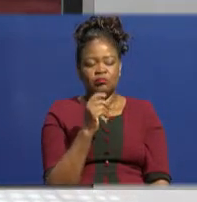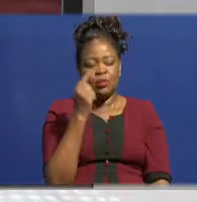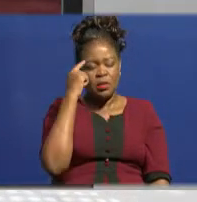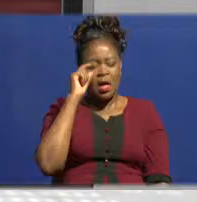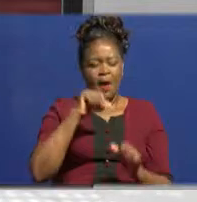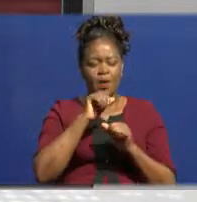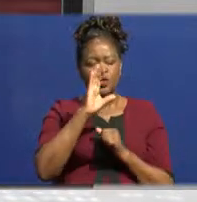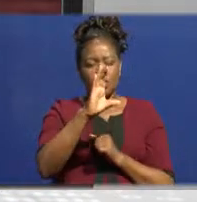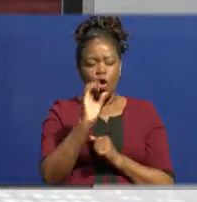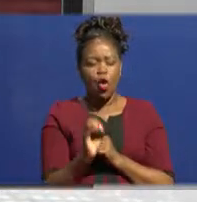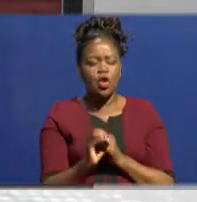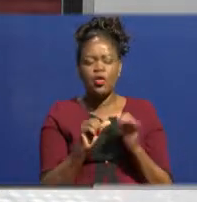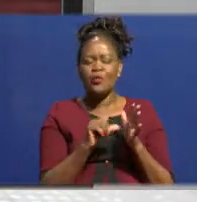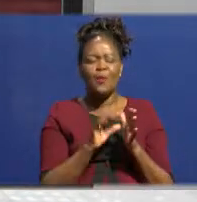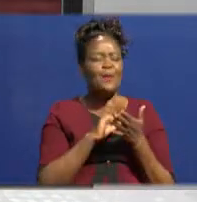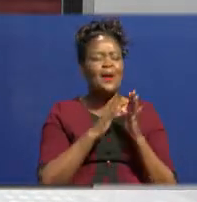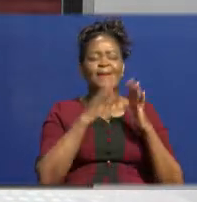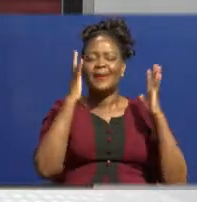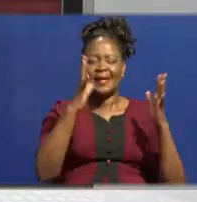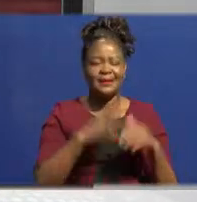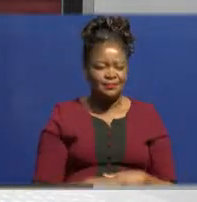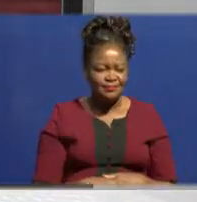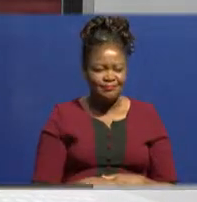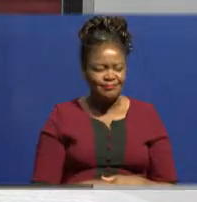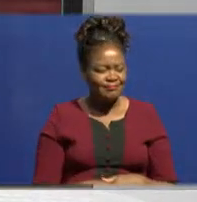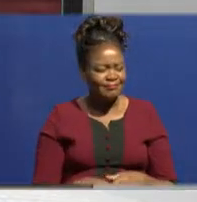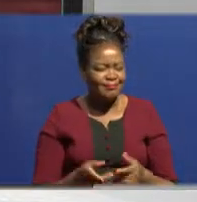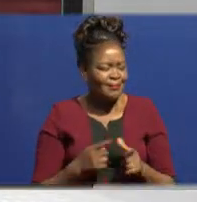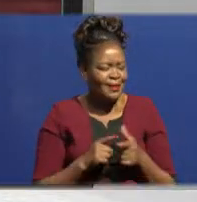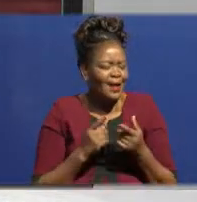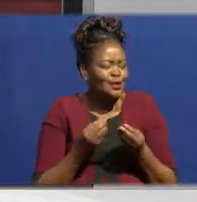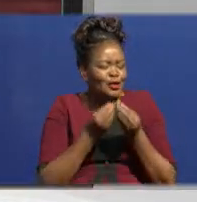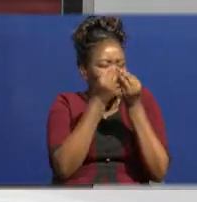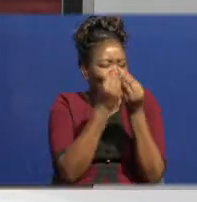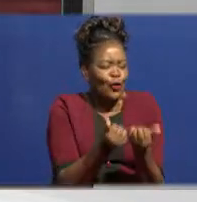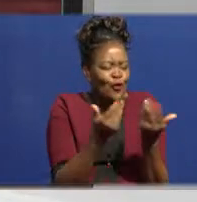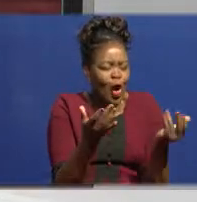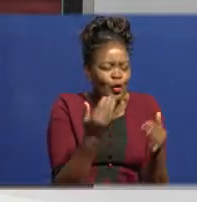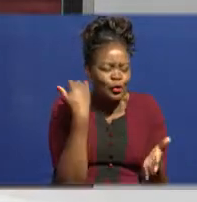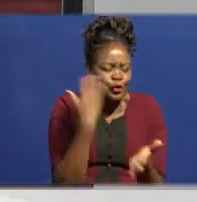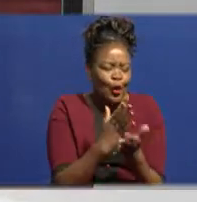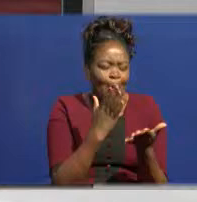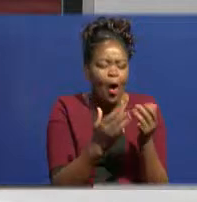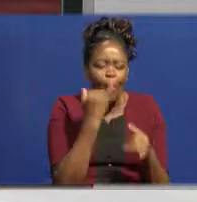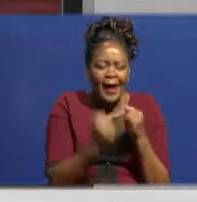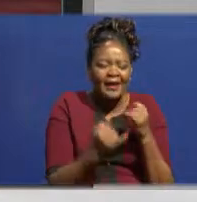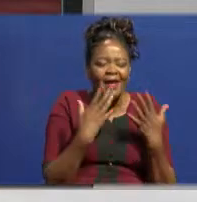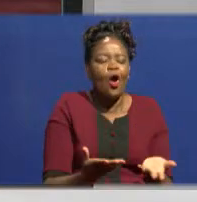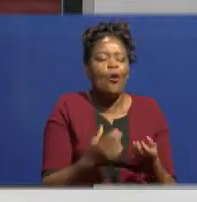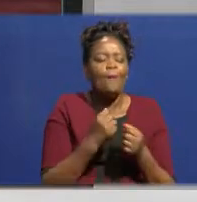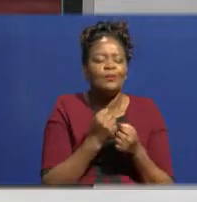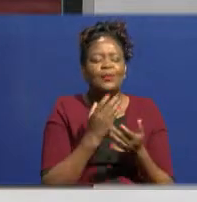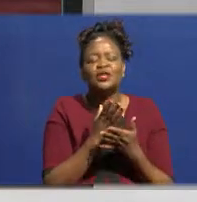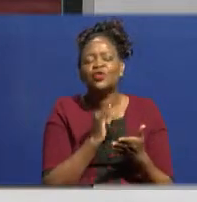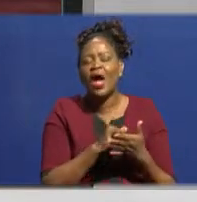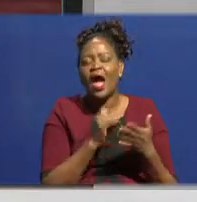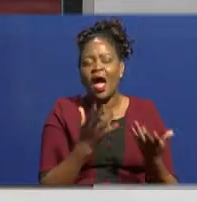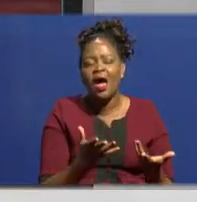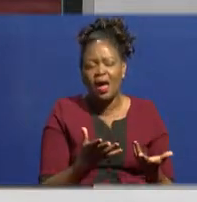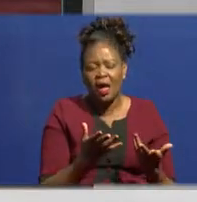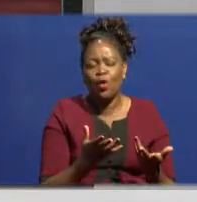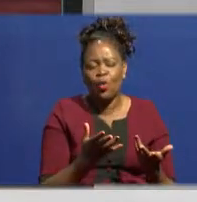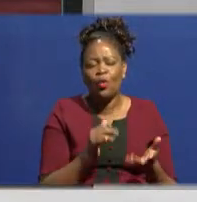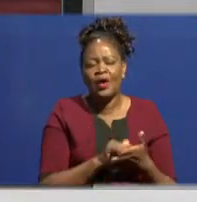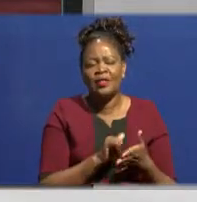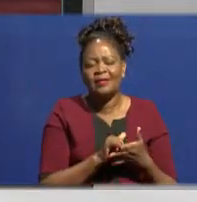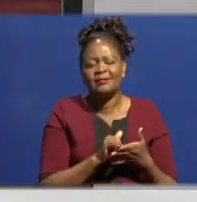will be compounded. Do we have an end in sight? The hardline stand. How do we ensure that what the government is talking